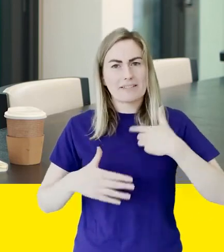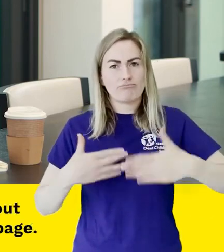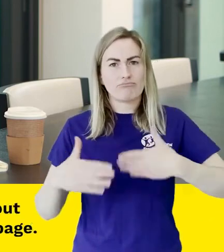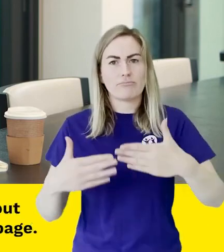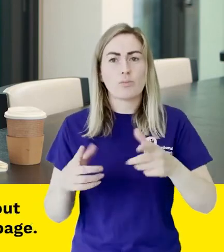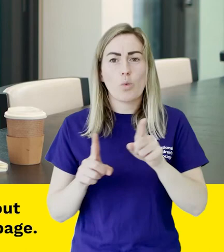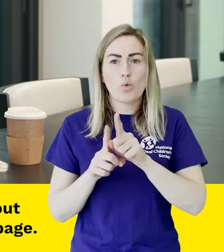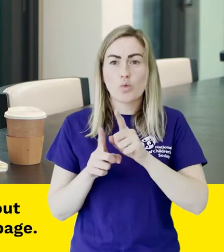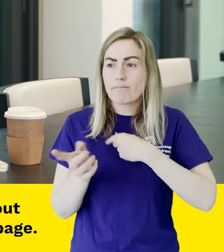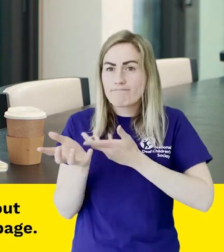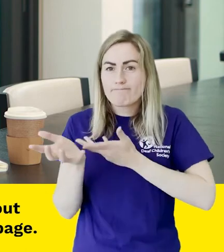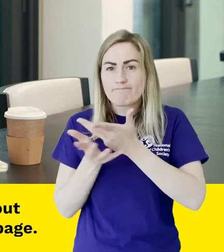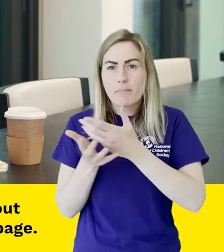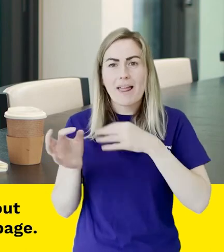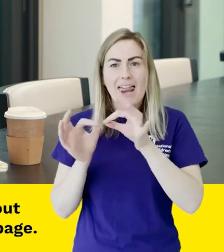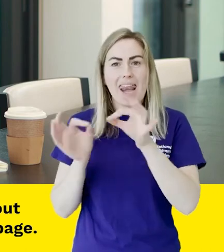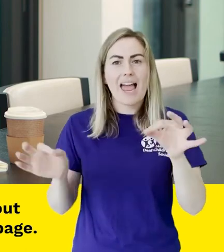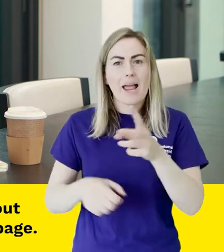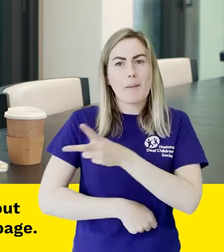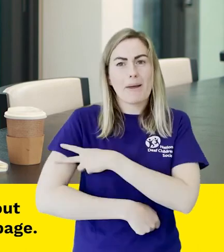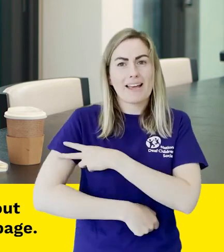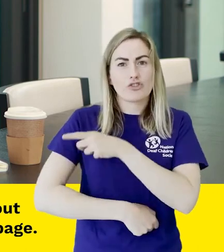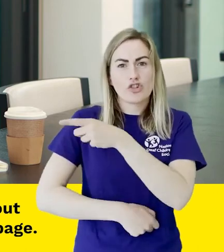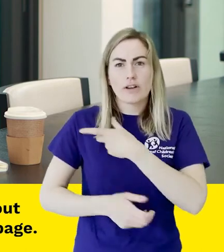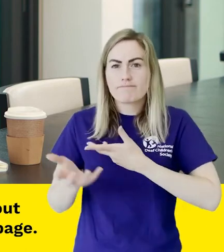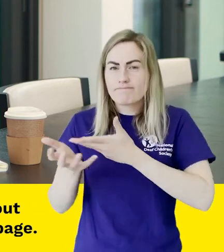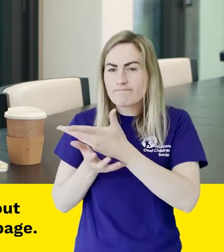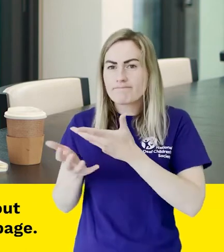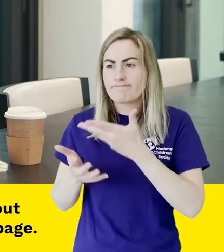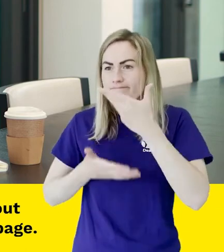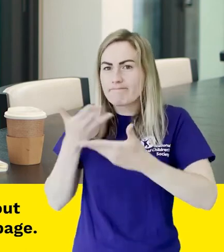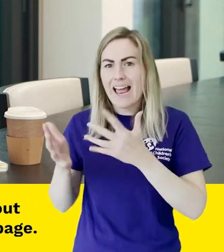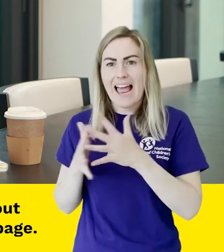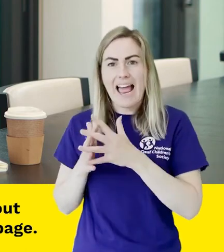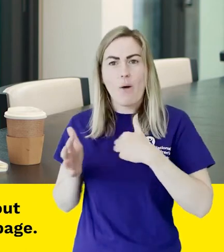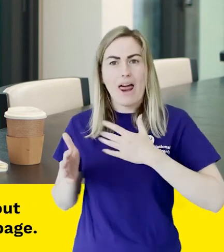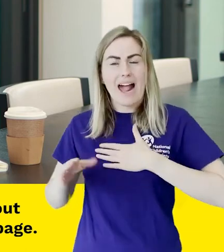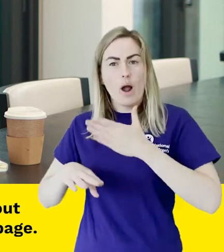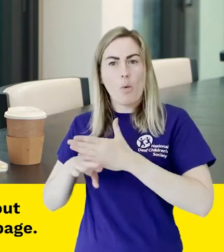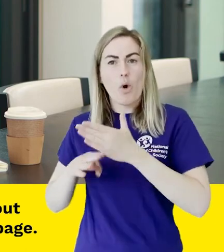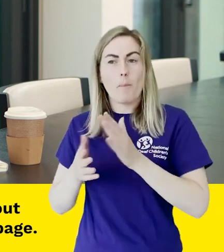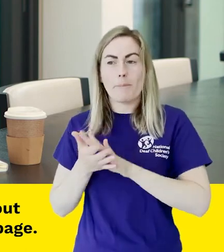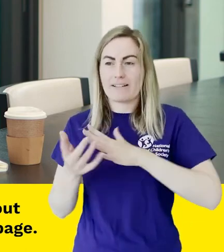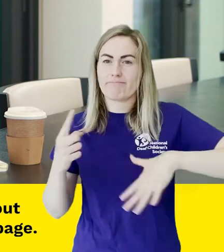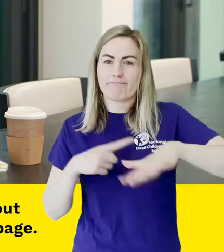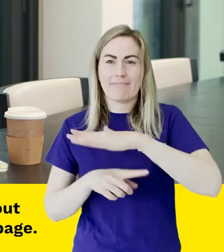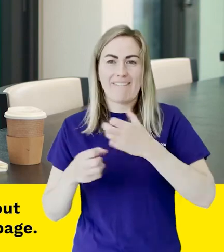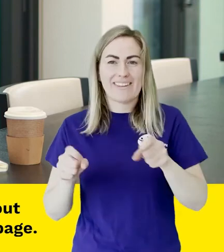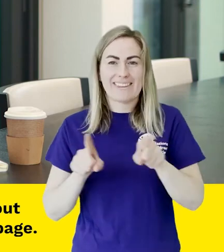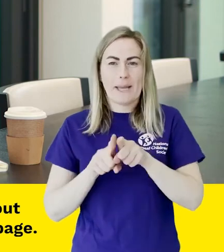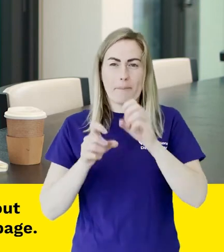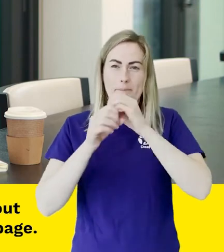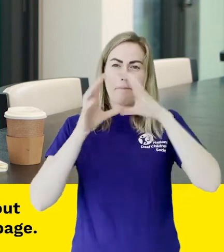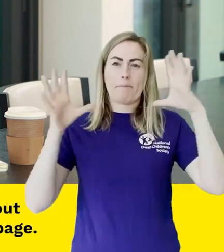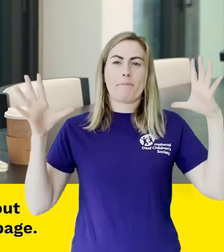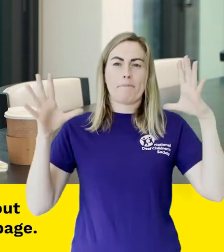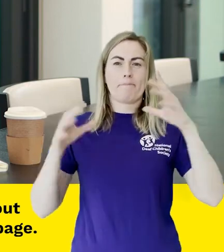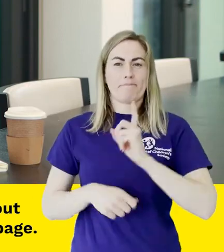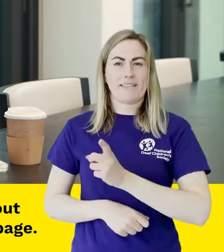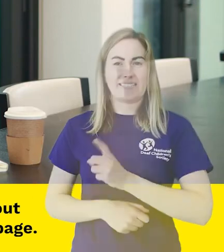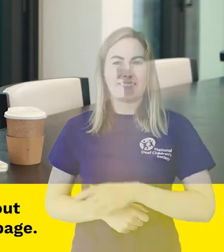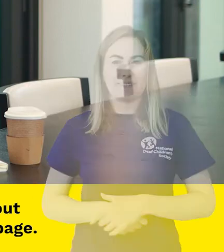technology, and also talking to my line manager as well about how I like to work, so everyone was on